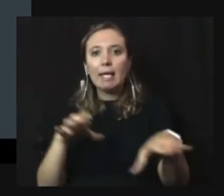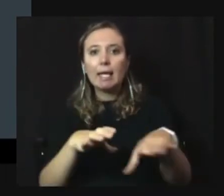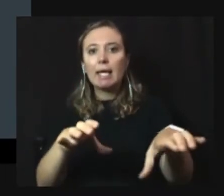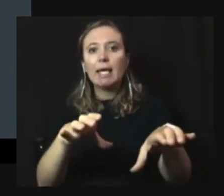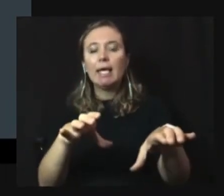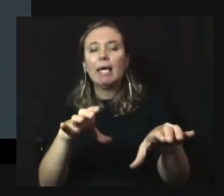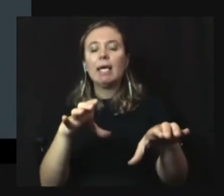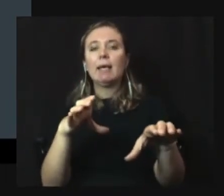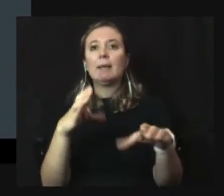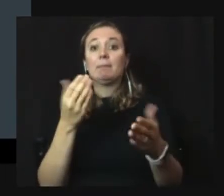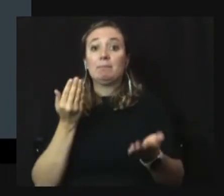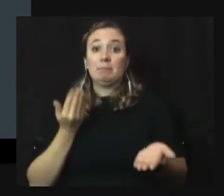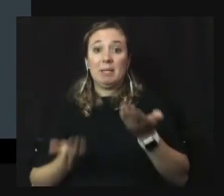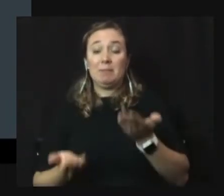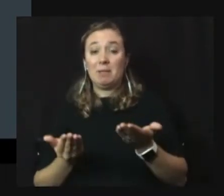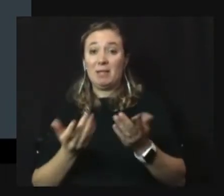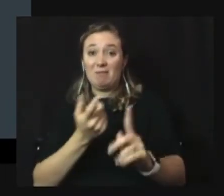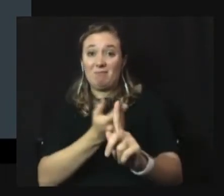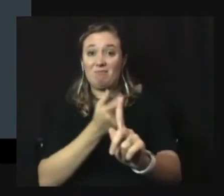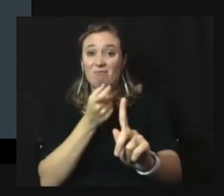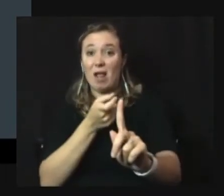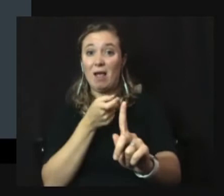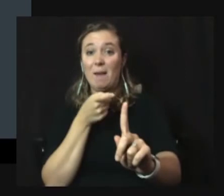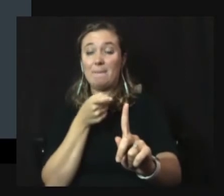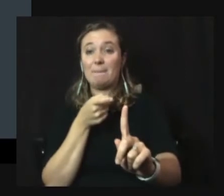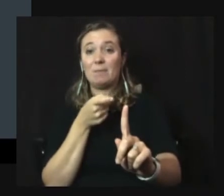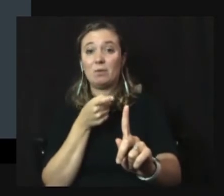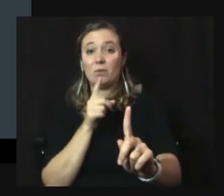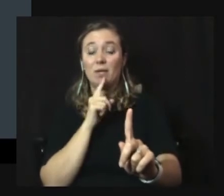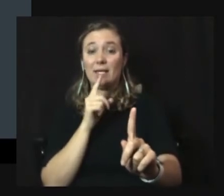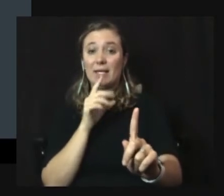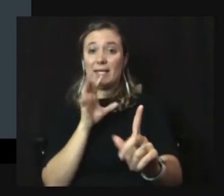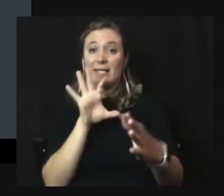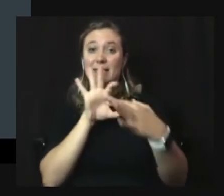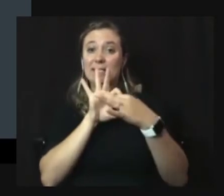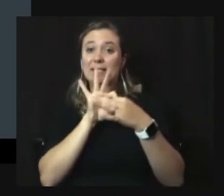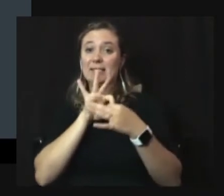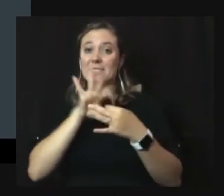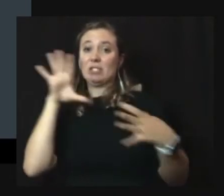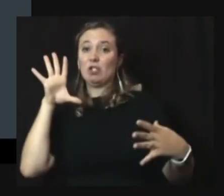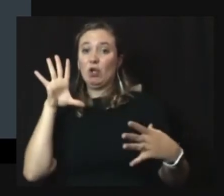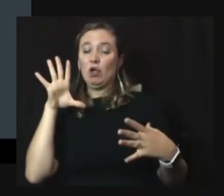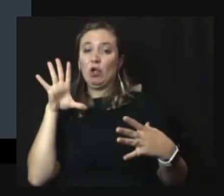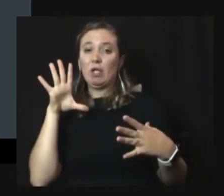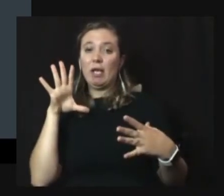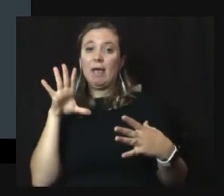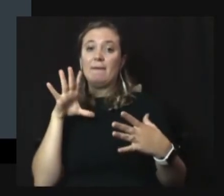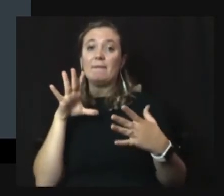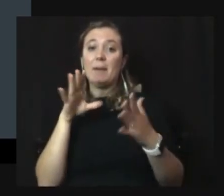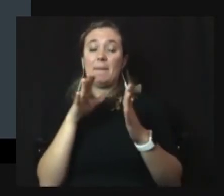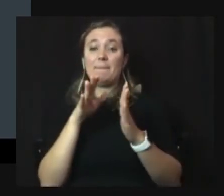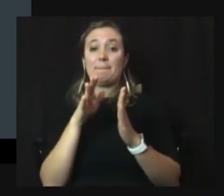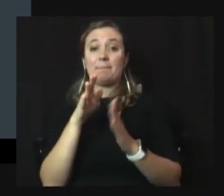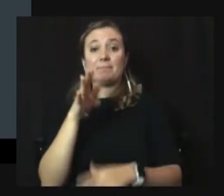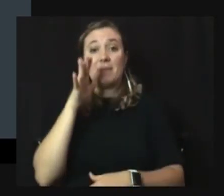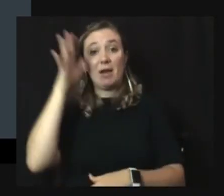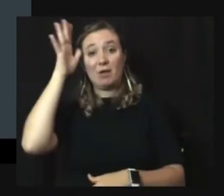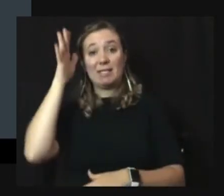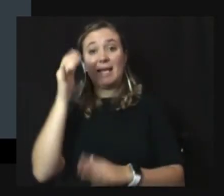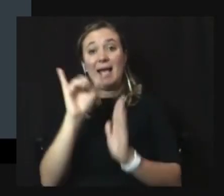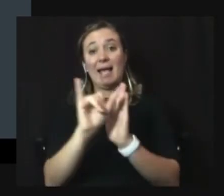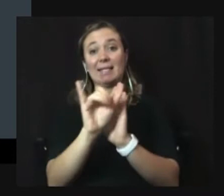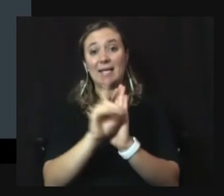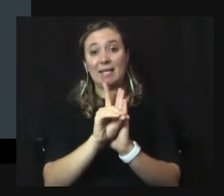may have come from a disassociated parenting identity, and I was